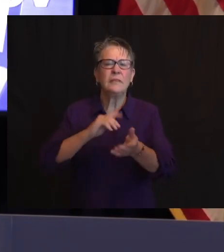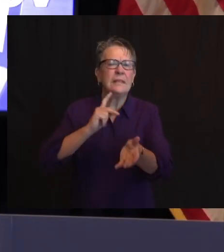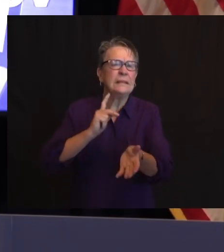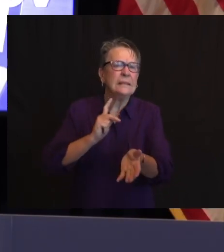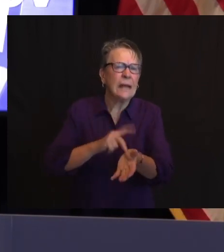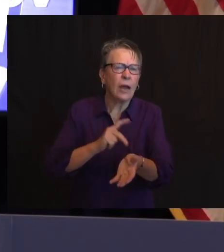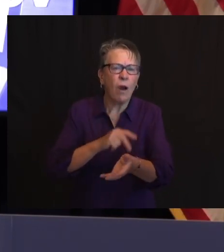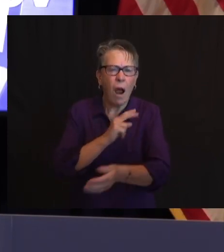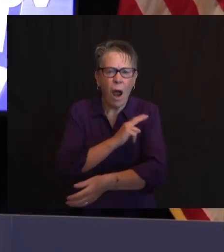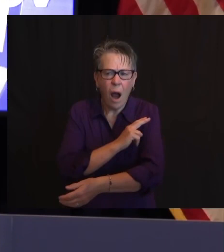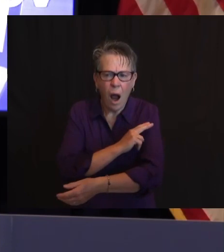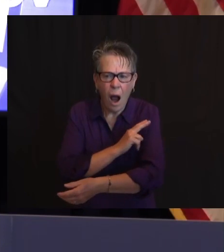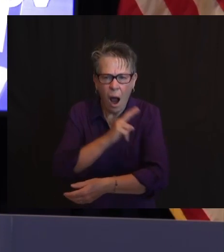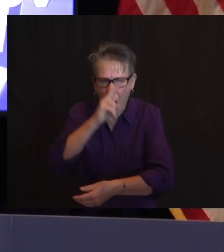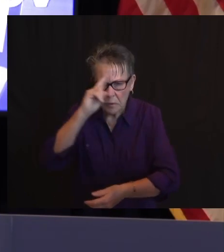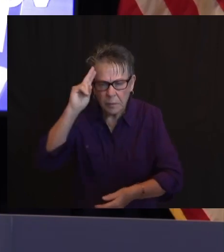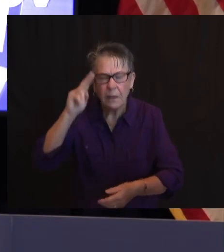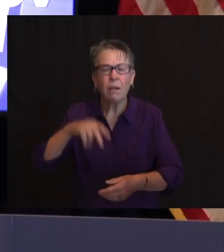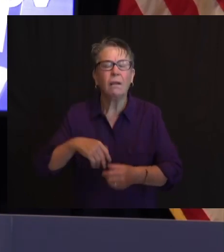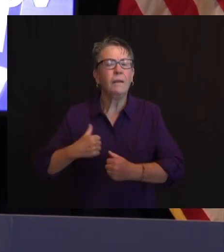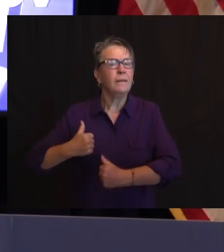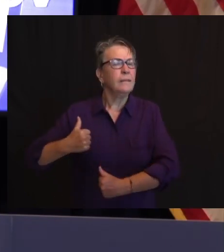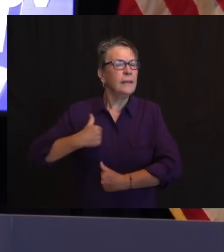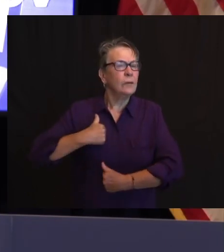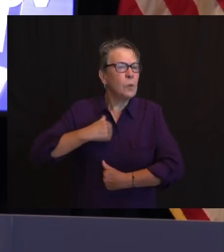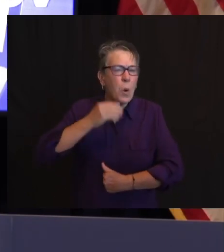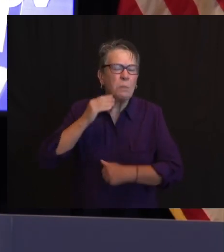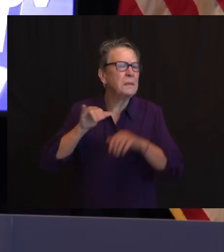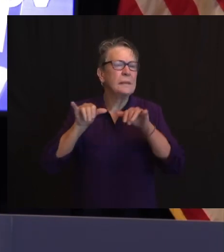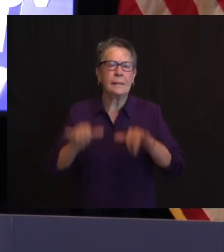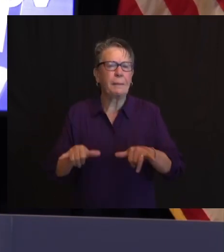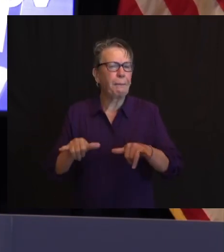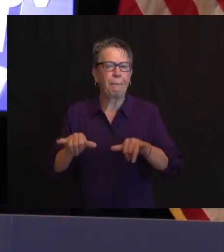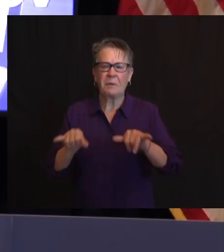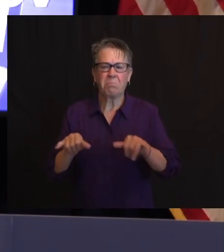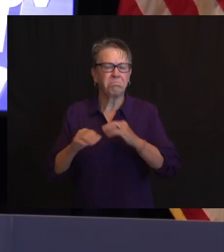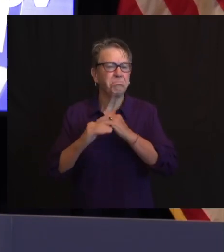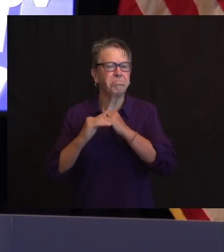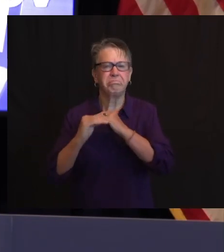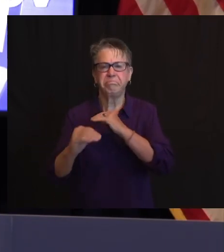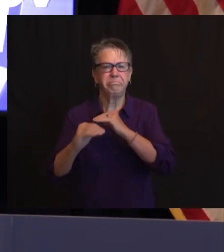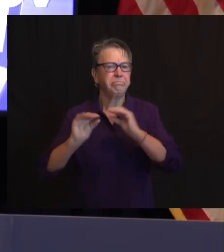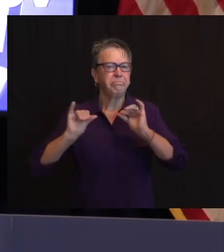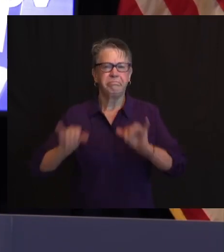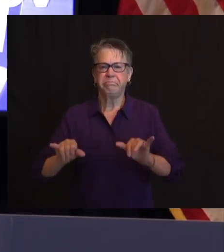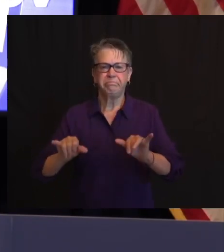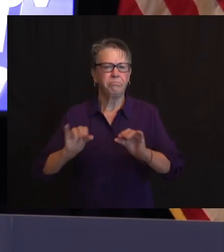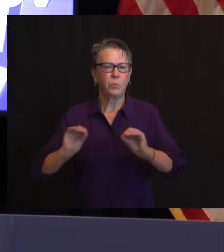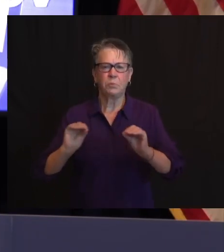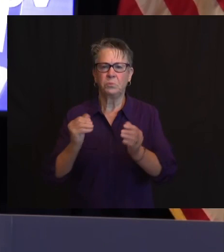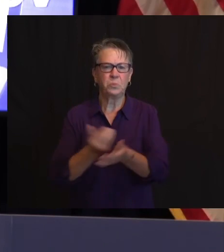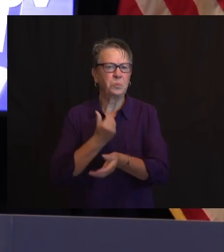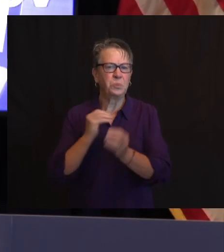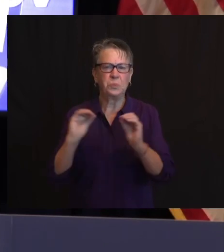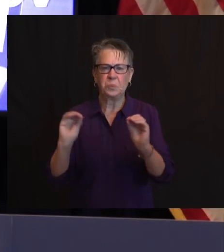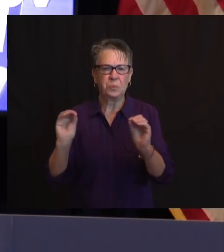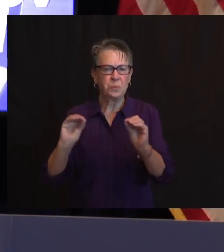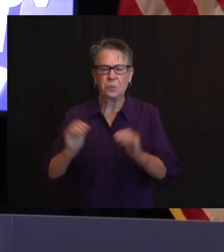is 1.81%, the northern part of the state 1.30%, the central part of the